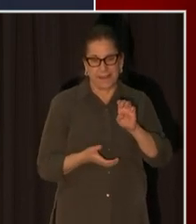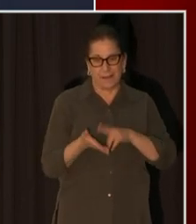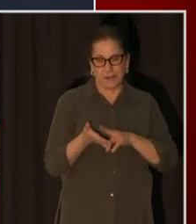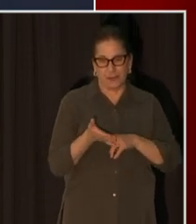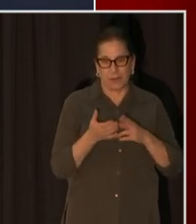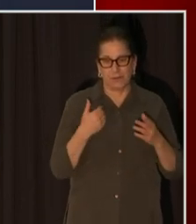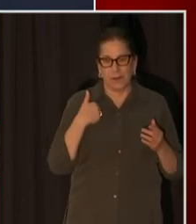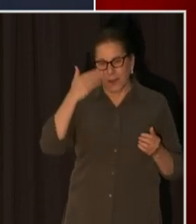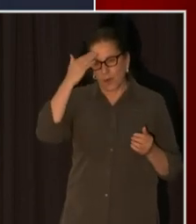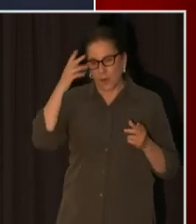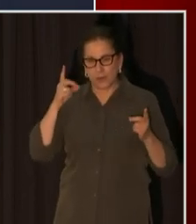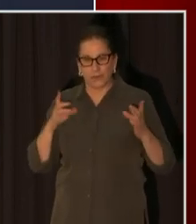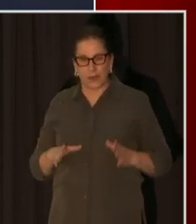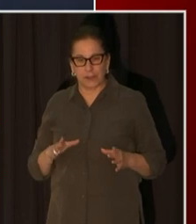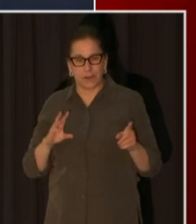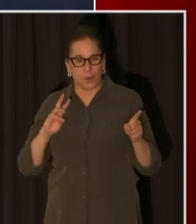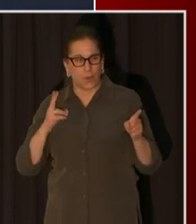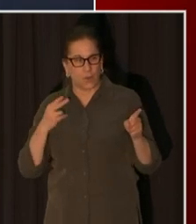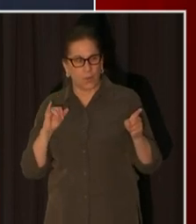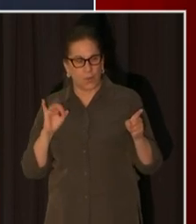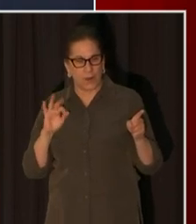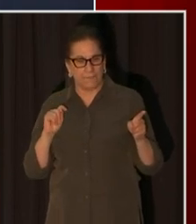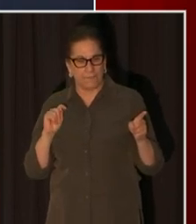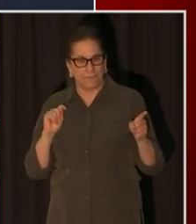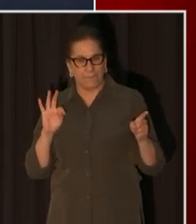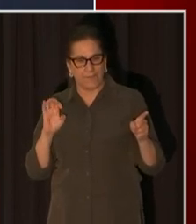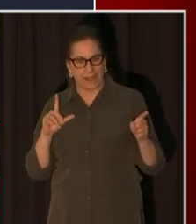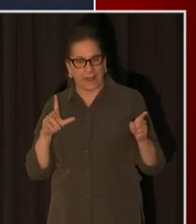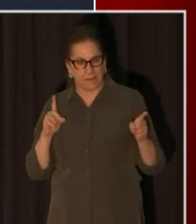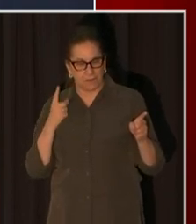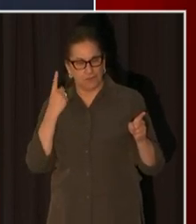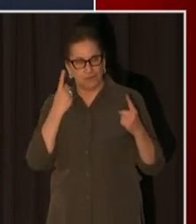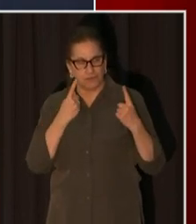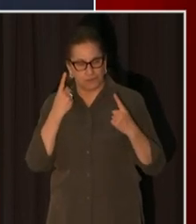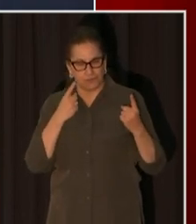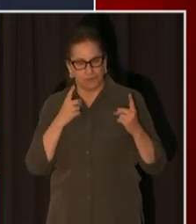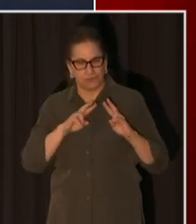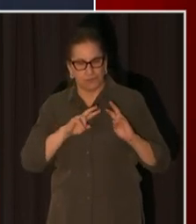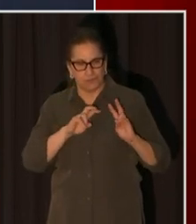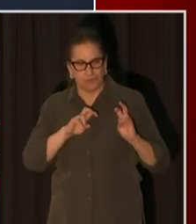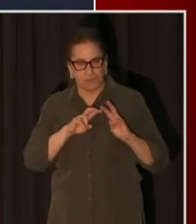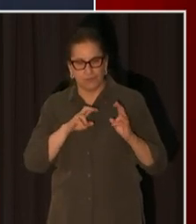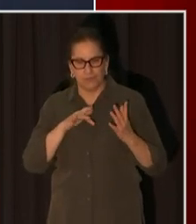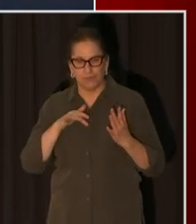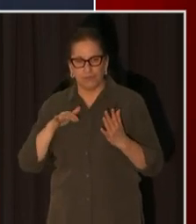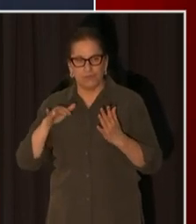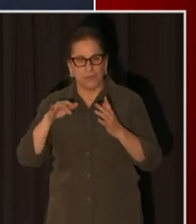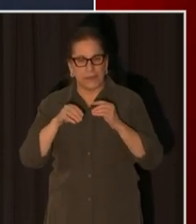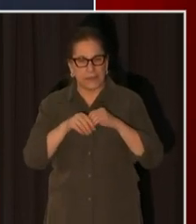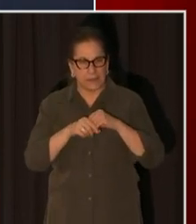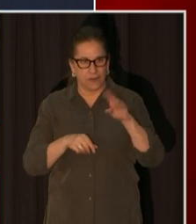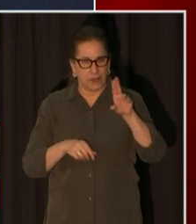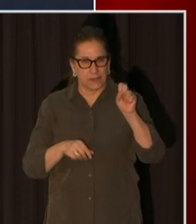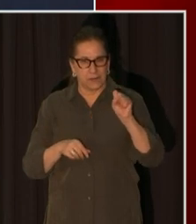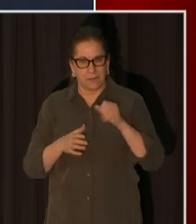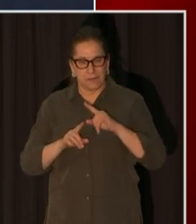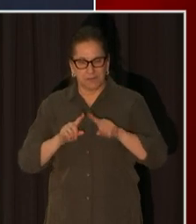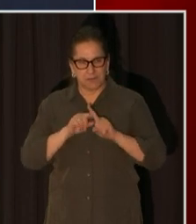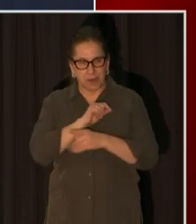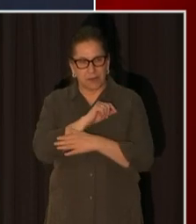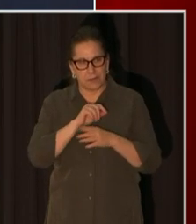to make sure that D.C. government looks to try to increase its CBE spending, so our